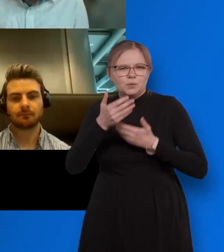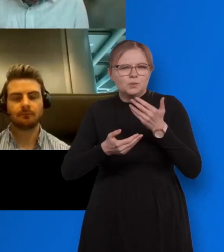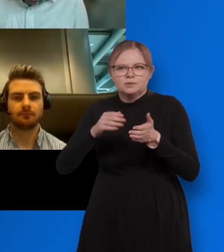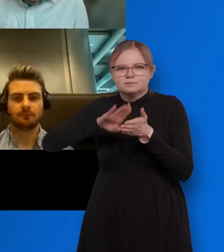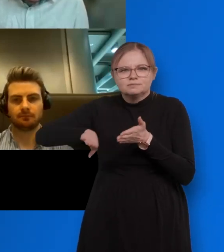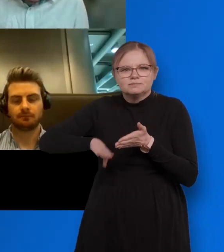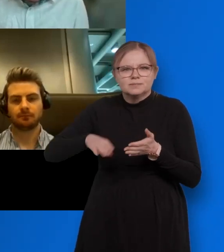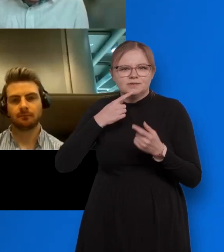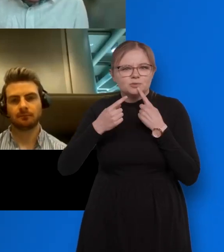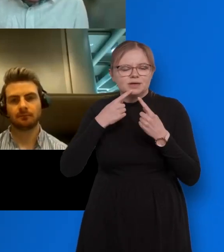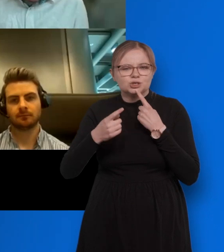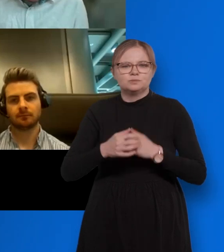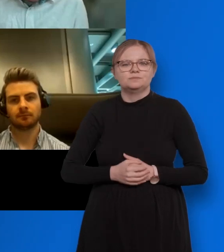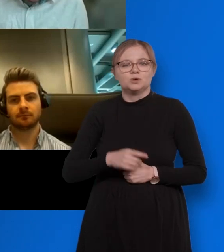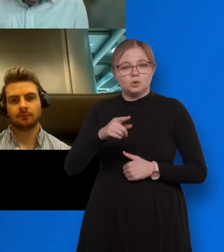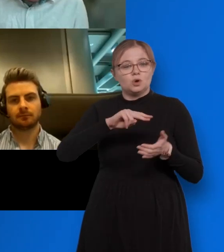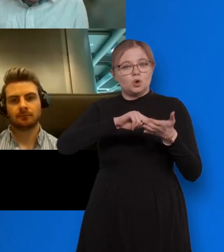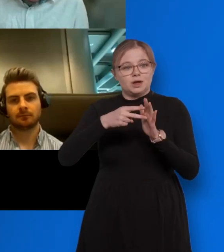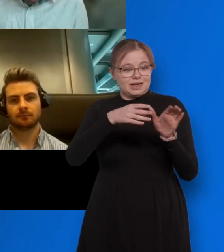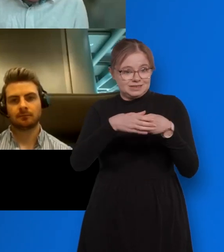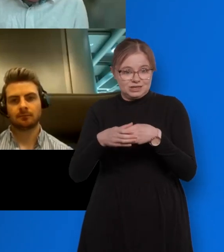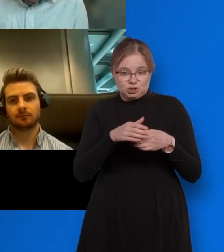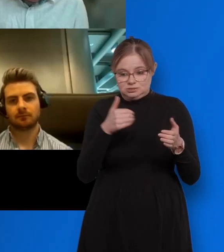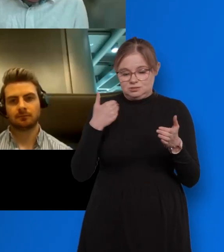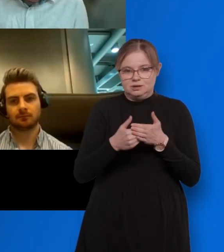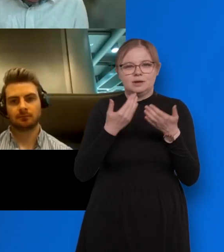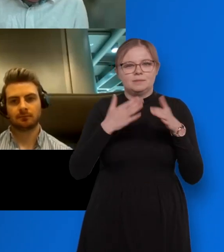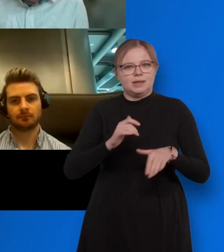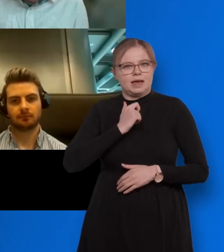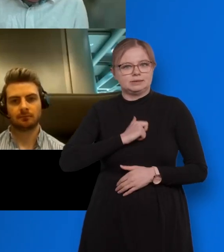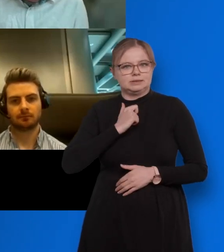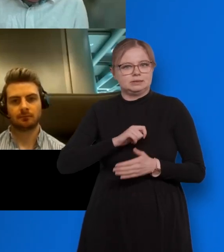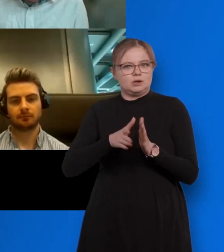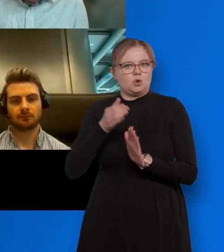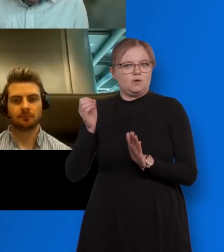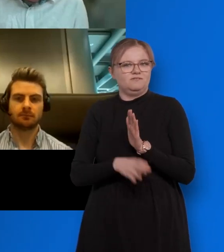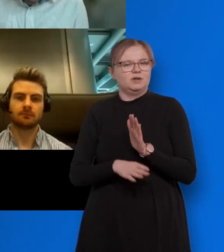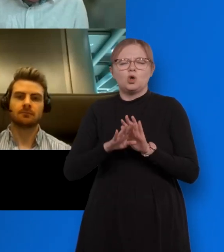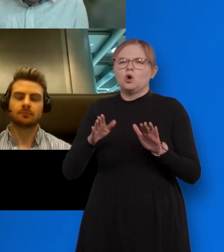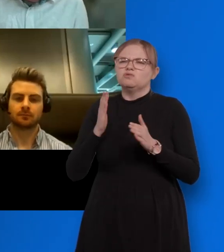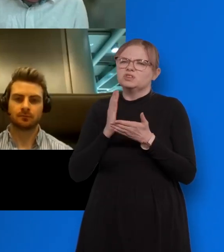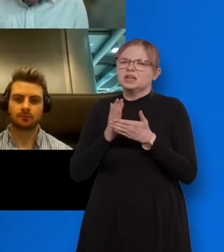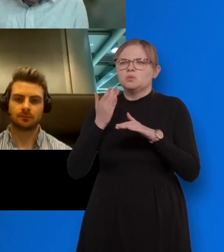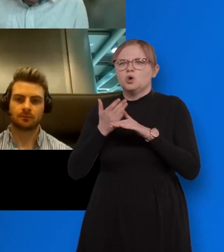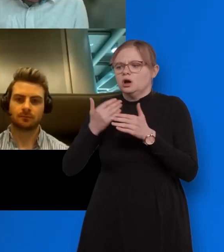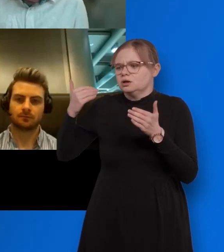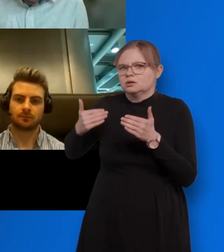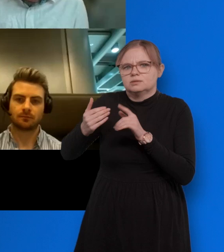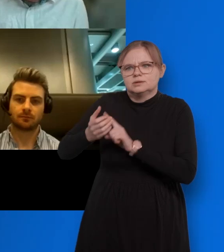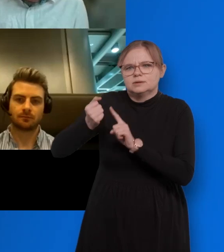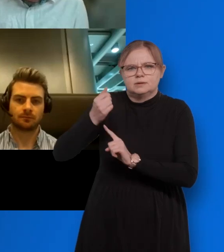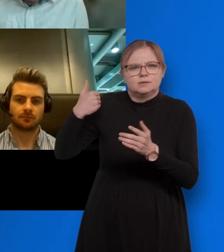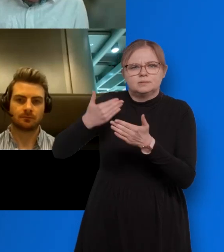these organizations stripped identities, not necessarily track records, but there is a different approach to kind